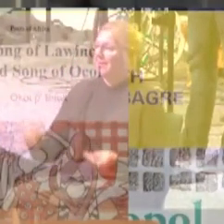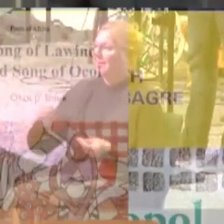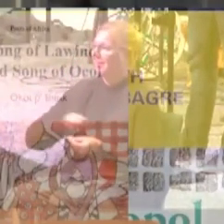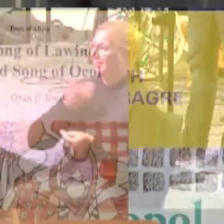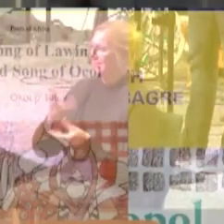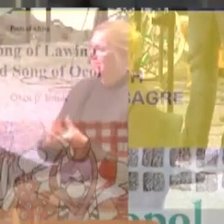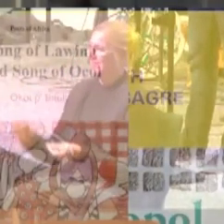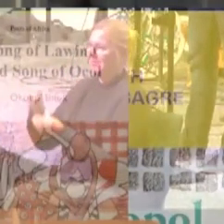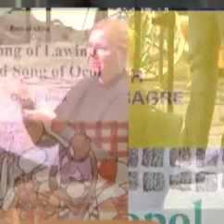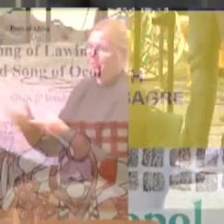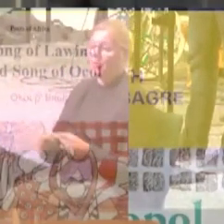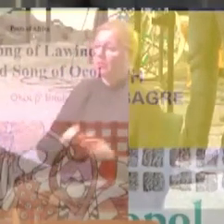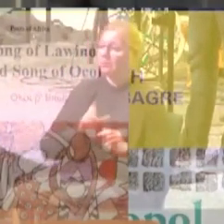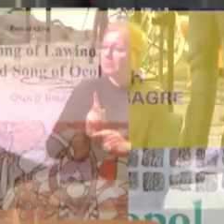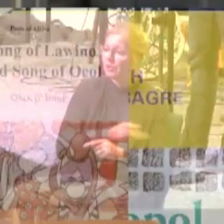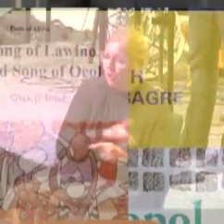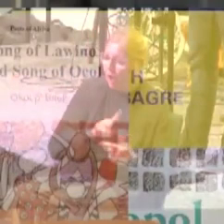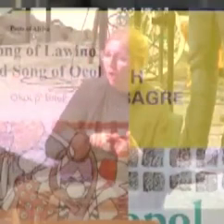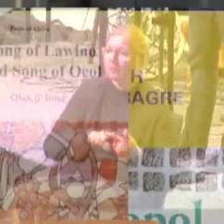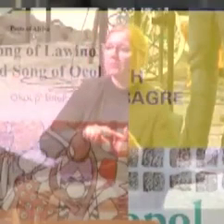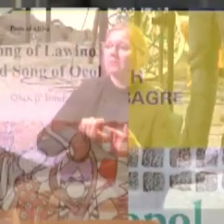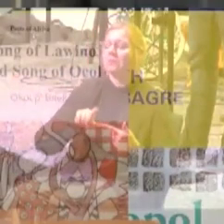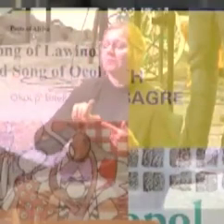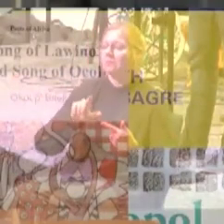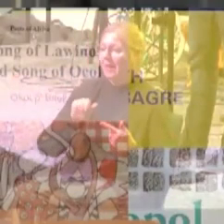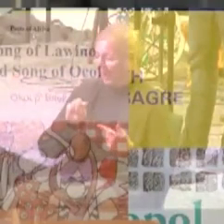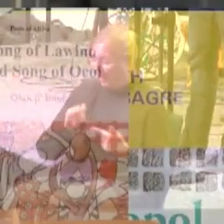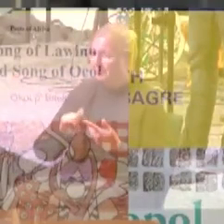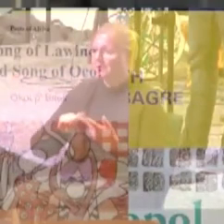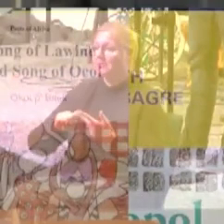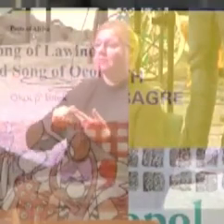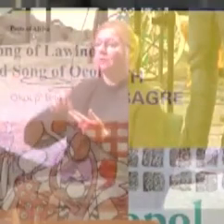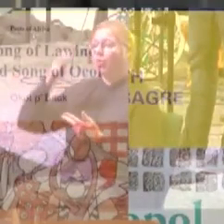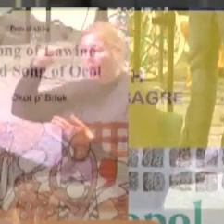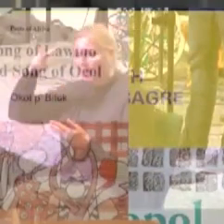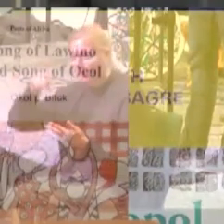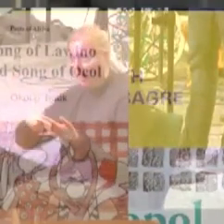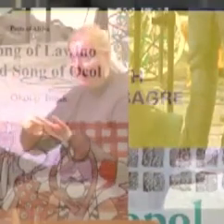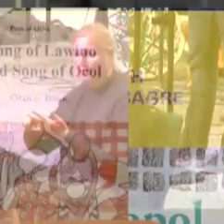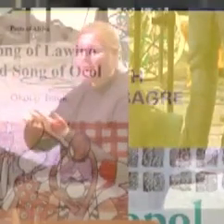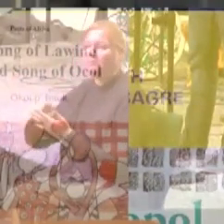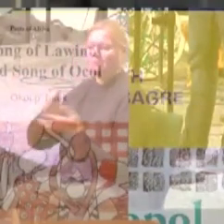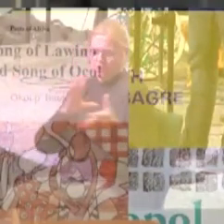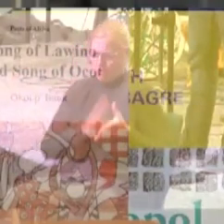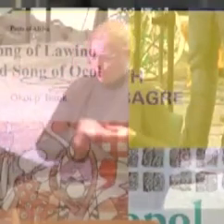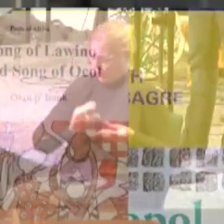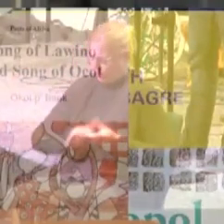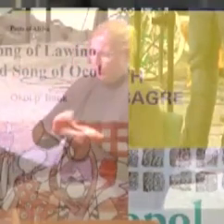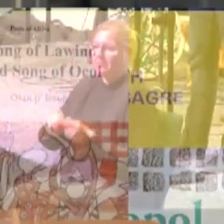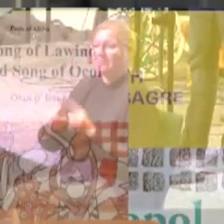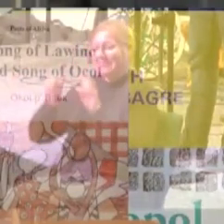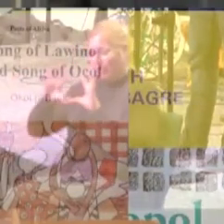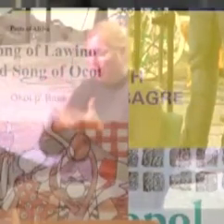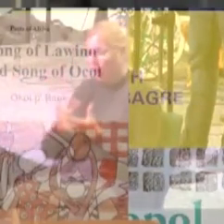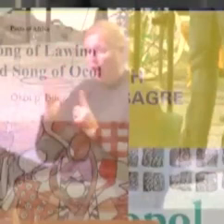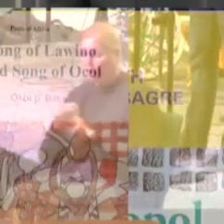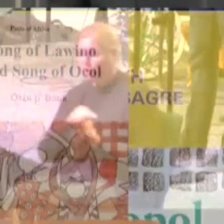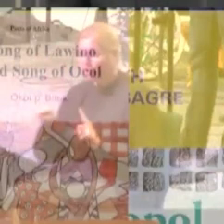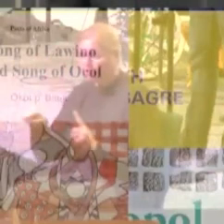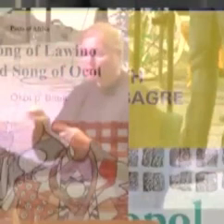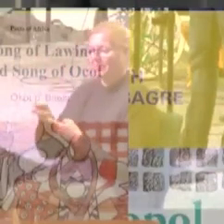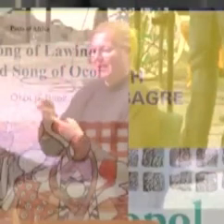Ghana's Lobi Dagba, myth of the Bagri, to the Guatemalan Quiche Popol Vuh, and the medieval Arthurian and